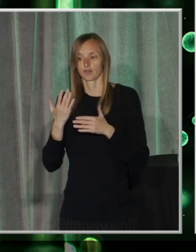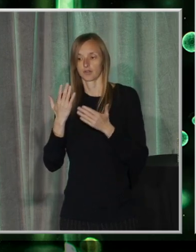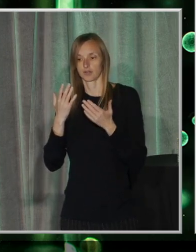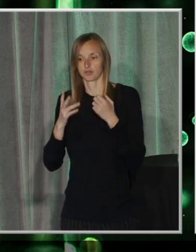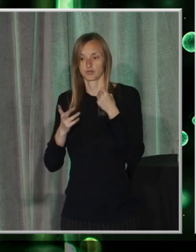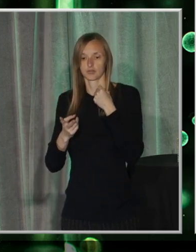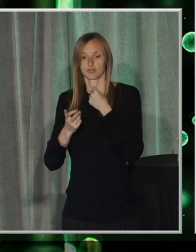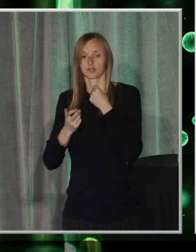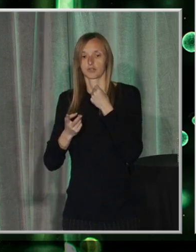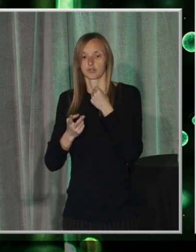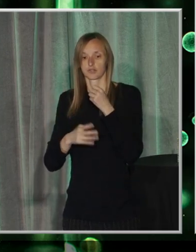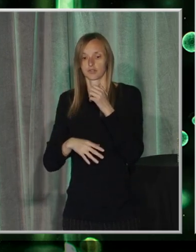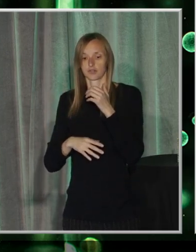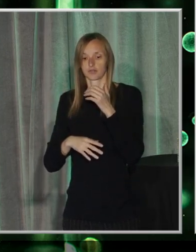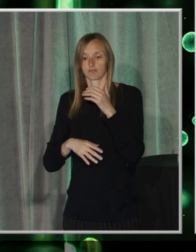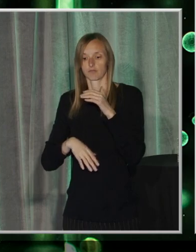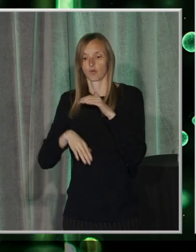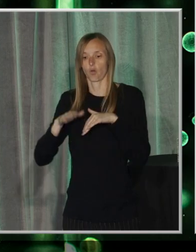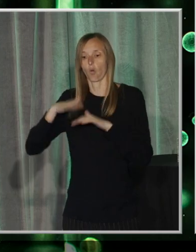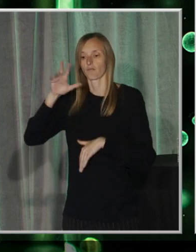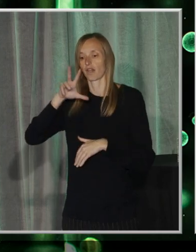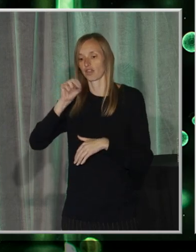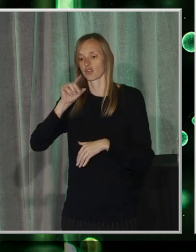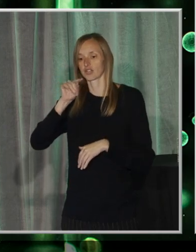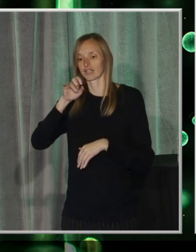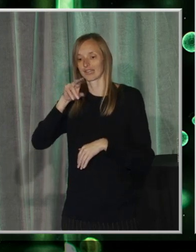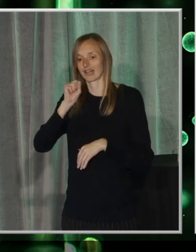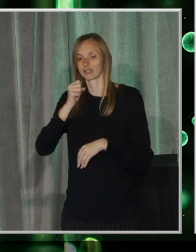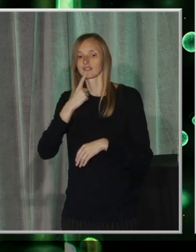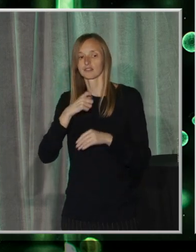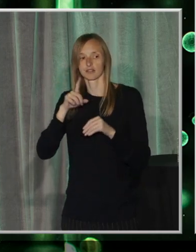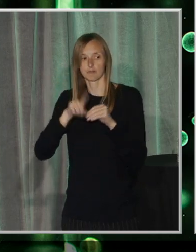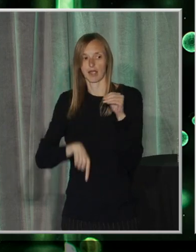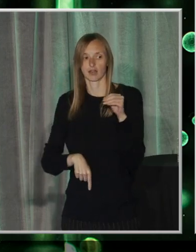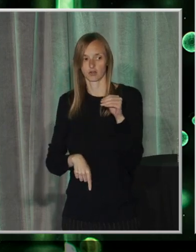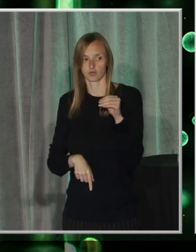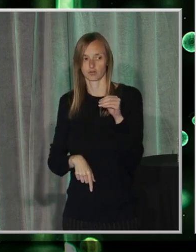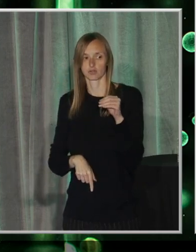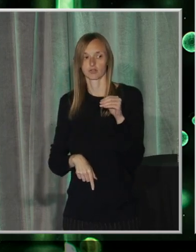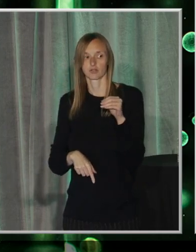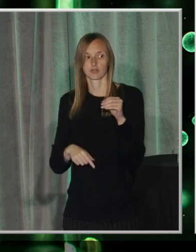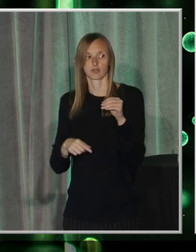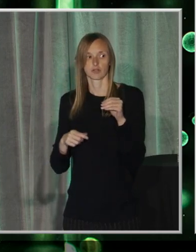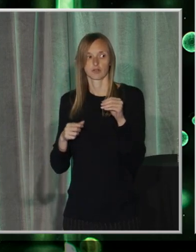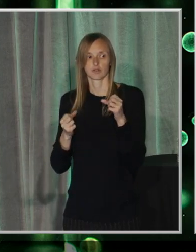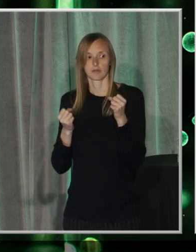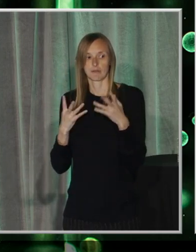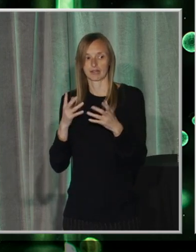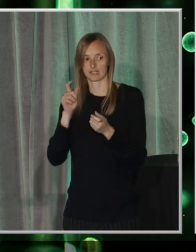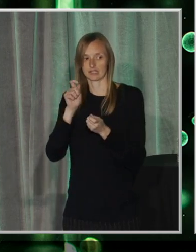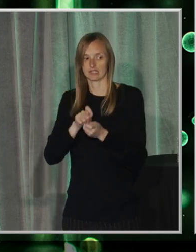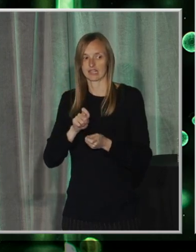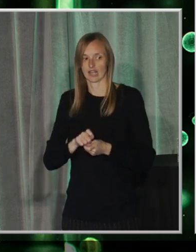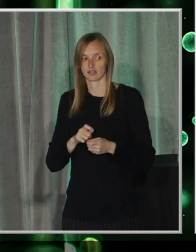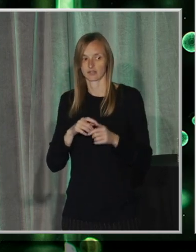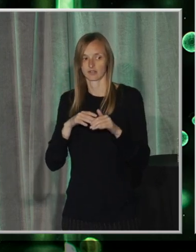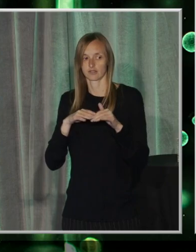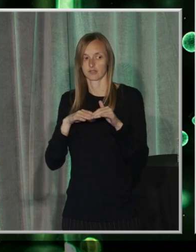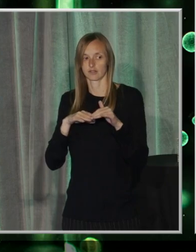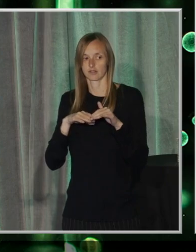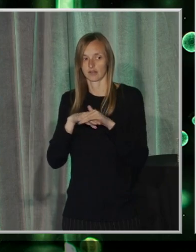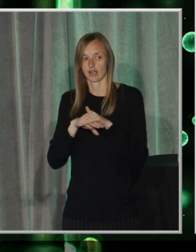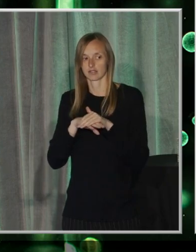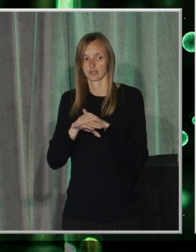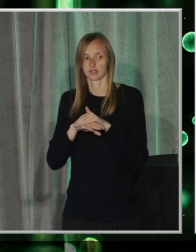of tomatoes, which will be easier for many retailers to access to to our charcoal